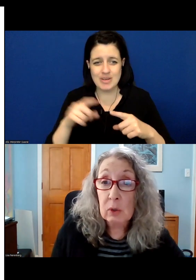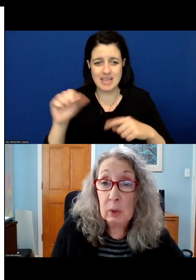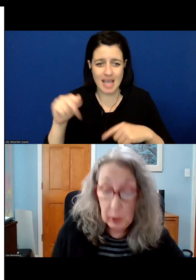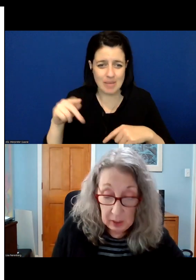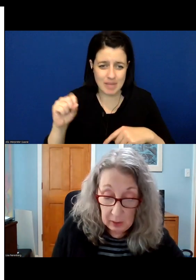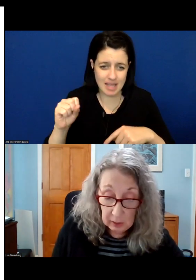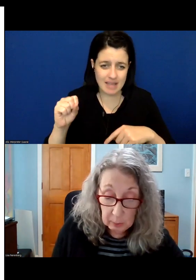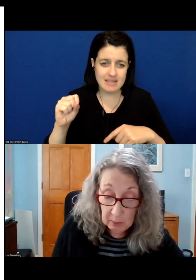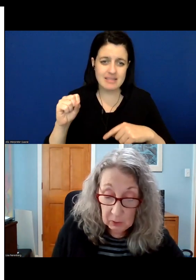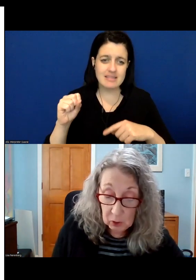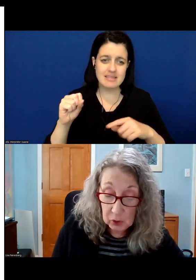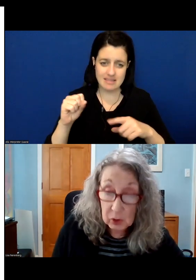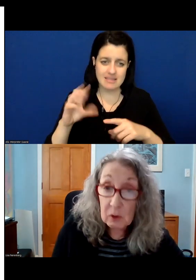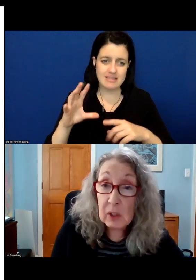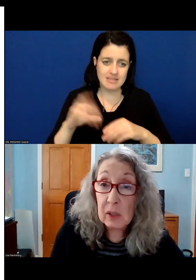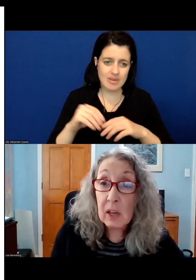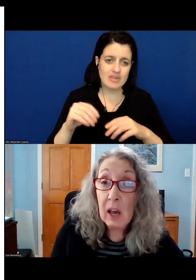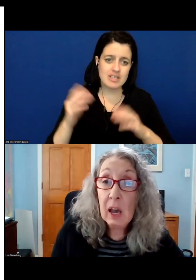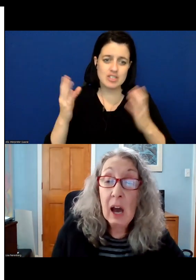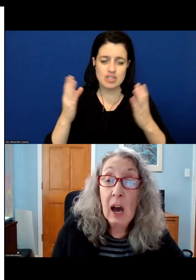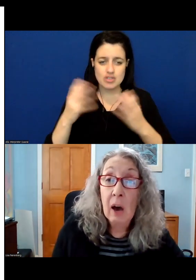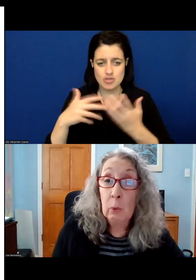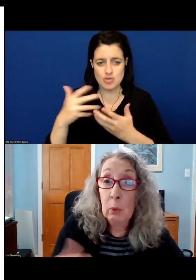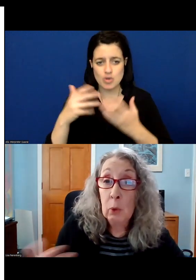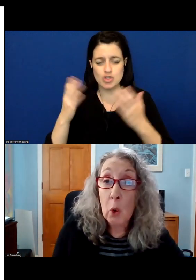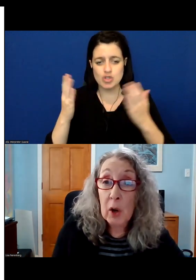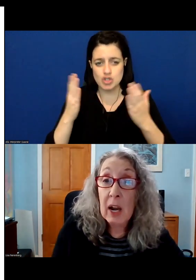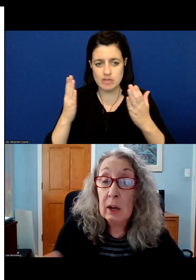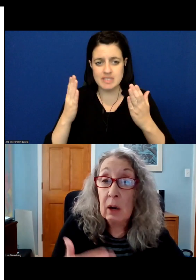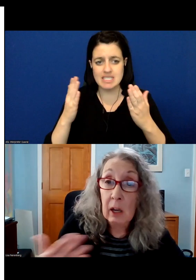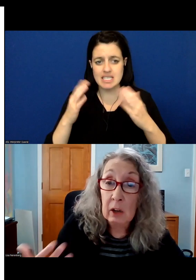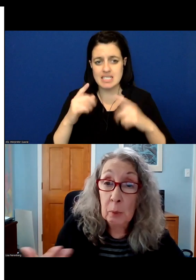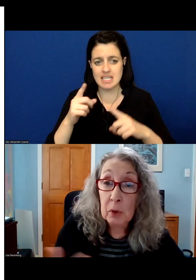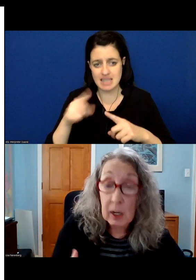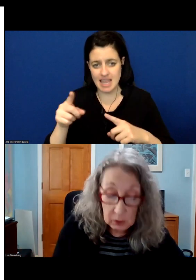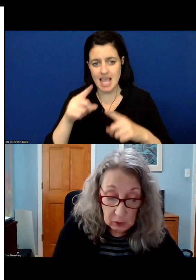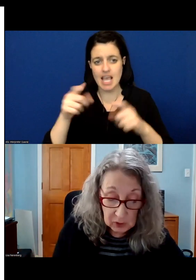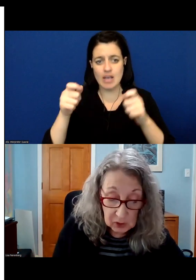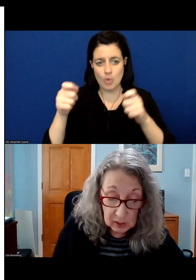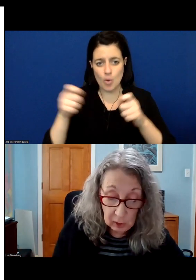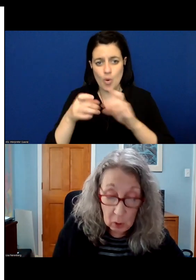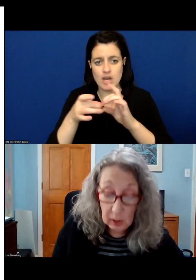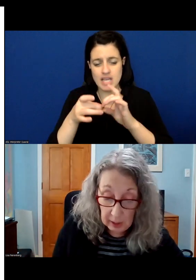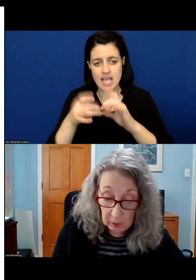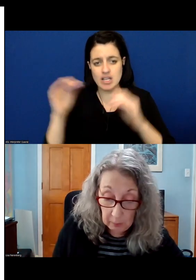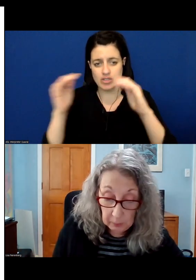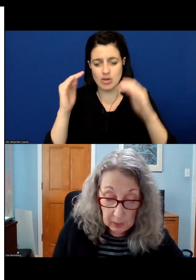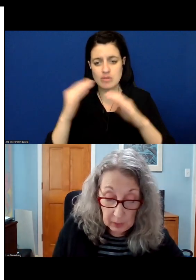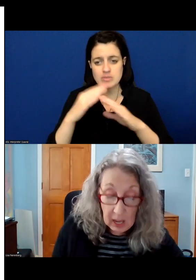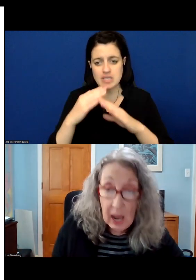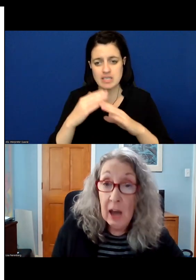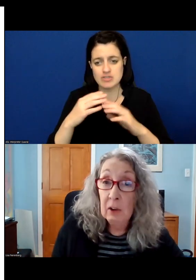which is within the Department of Social Services, who coordinate adult protective services at the local